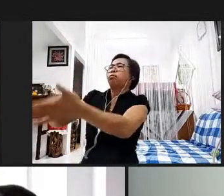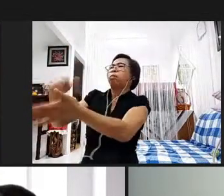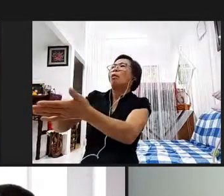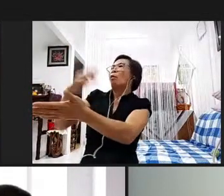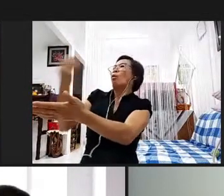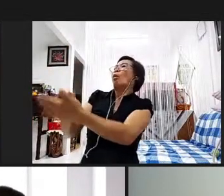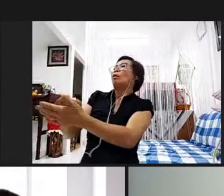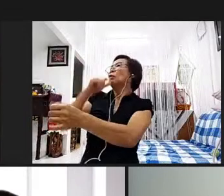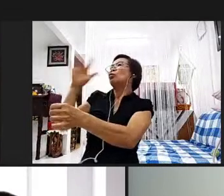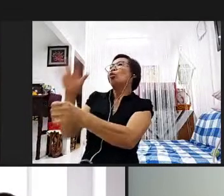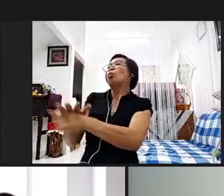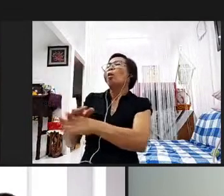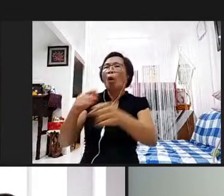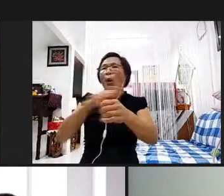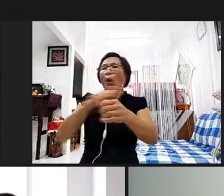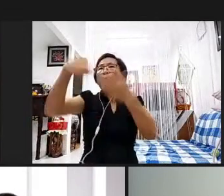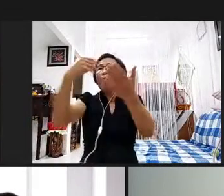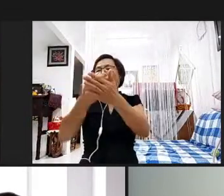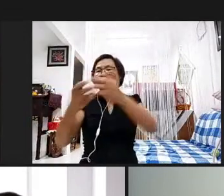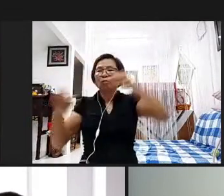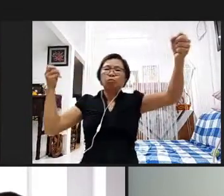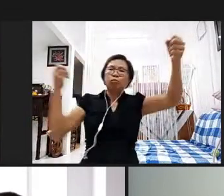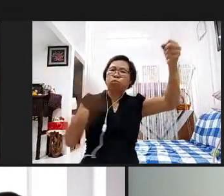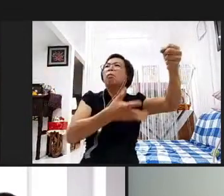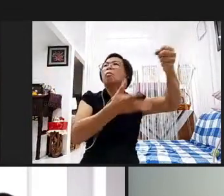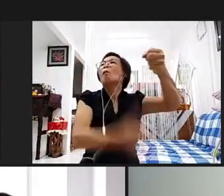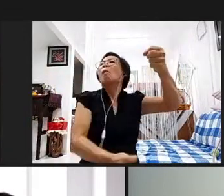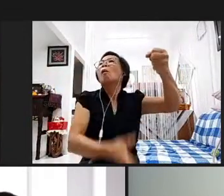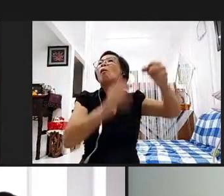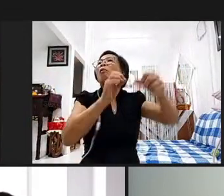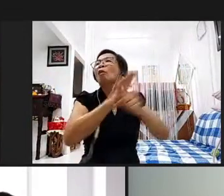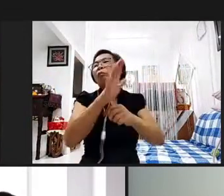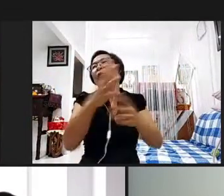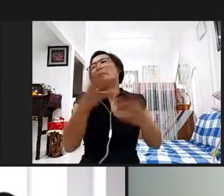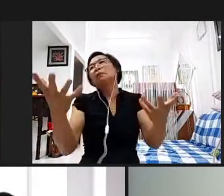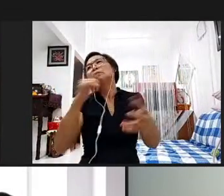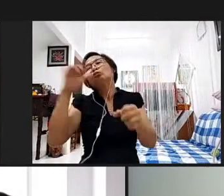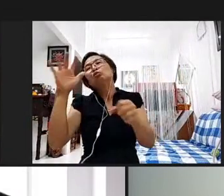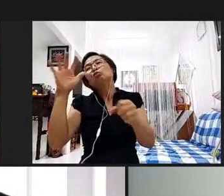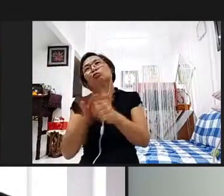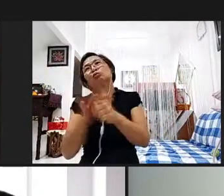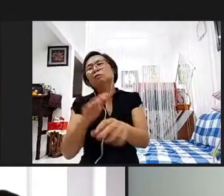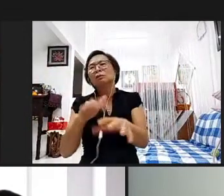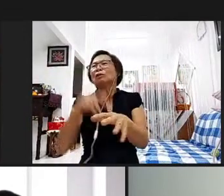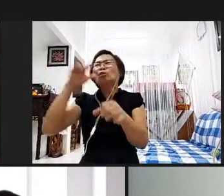So our hands are also quite tight in